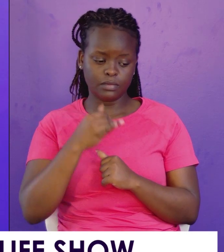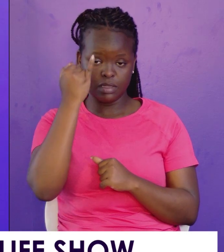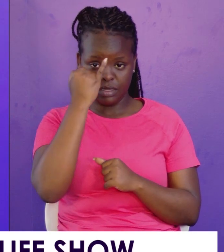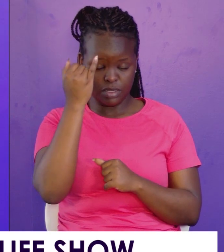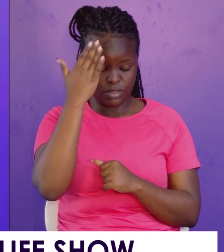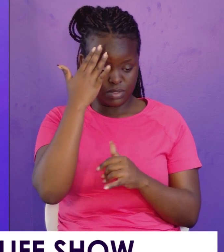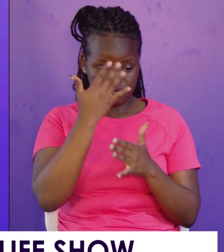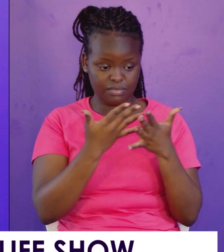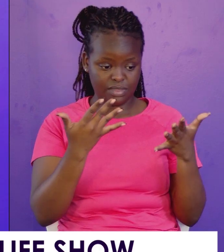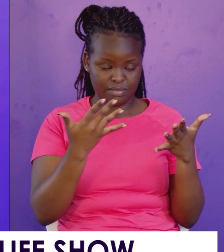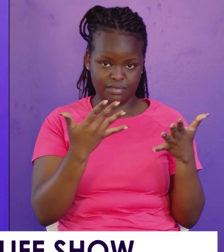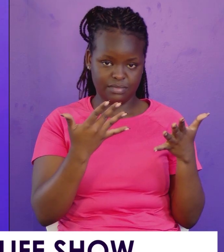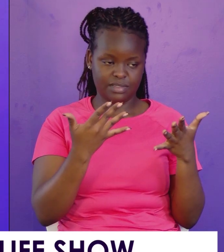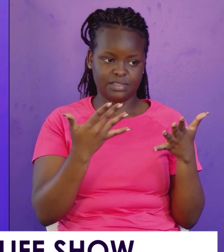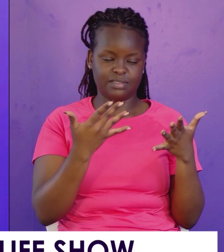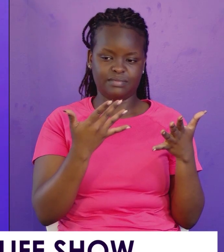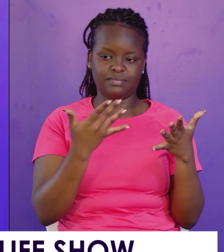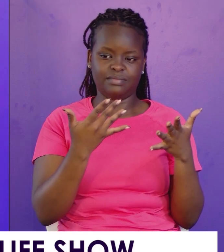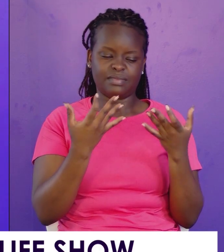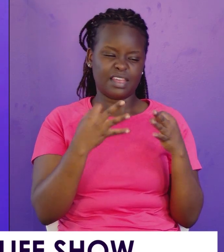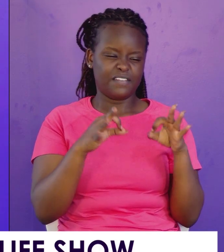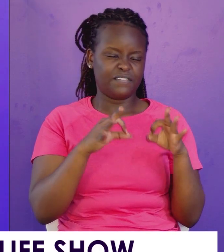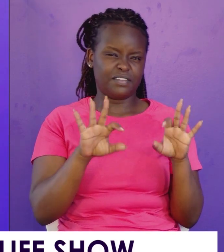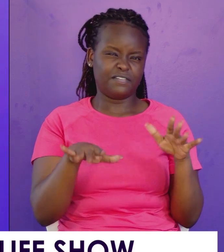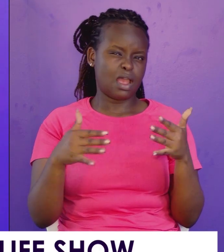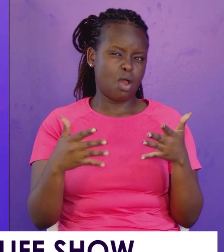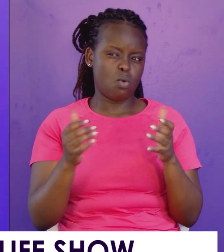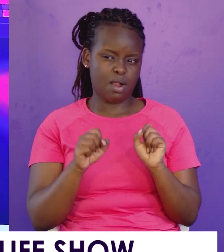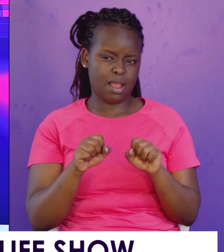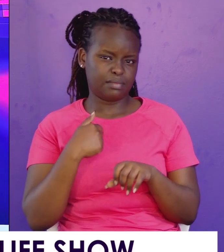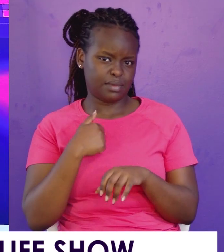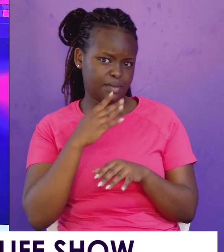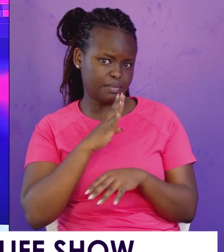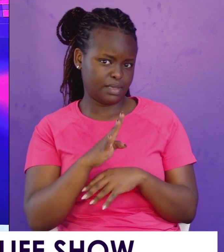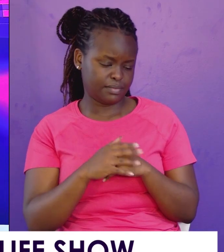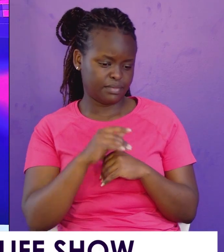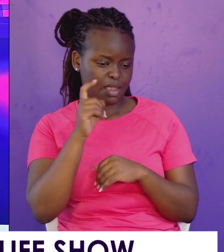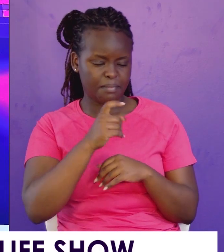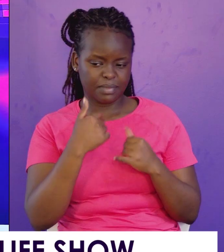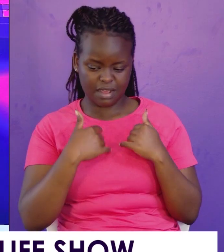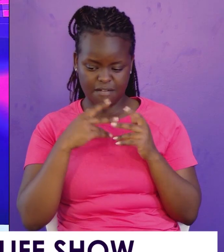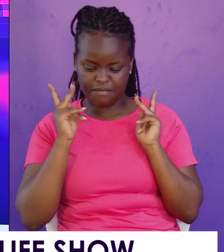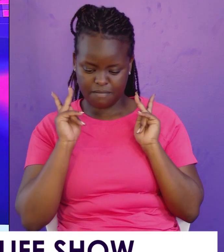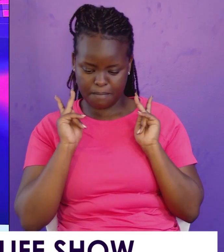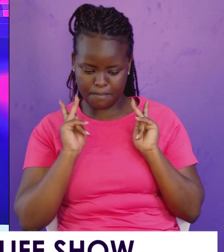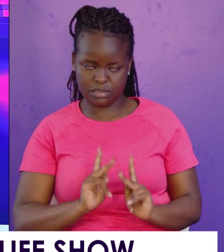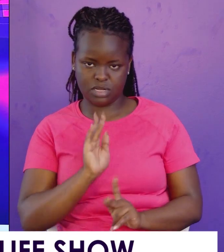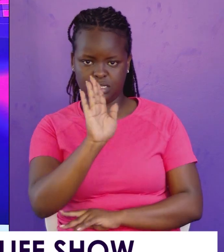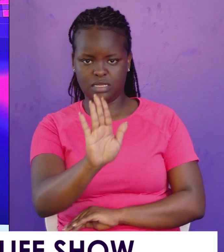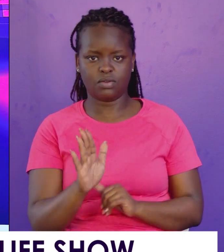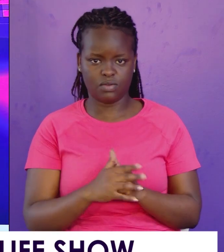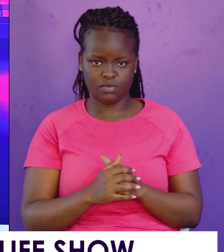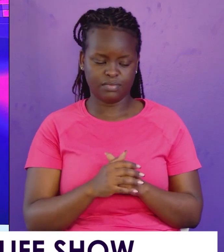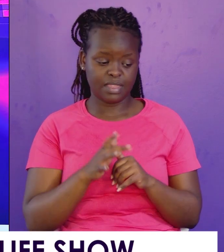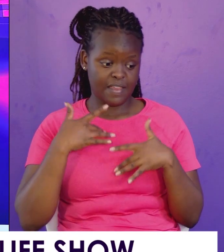things. Is it, how free can I be? you need to have your personality there, John. So because you may